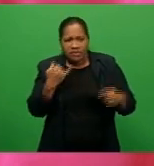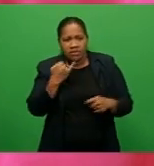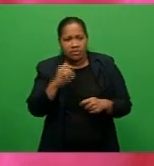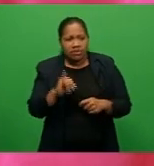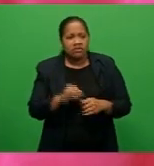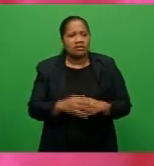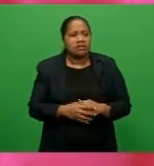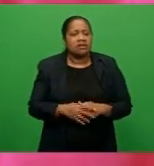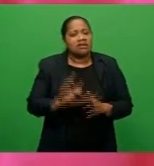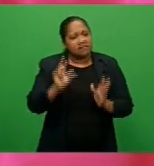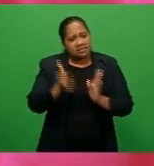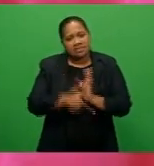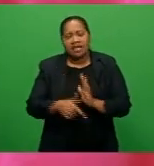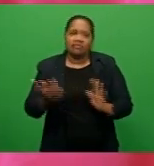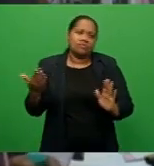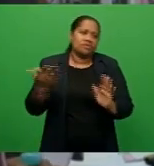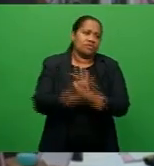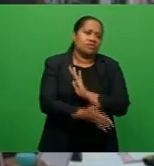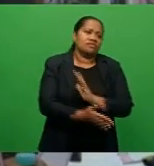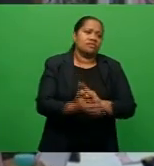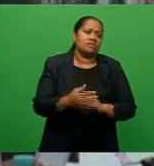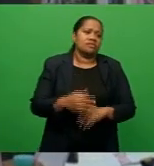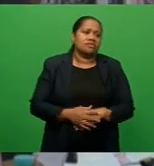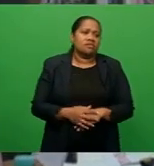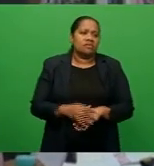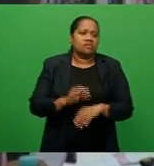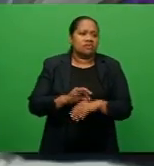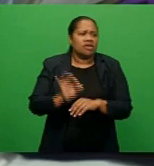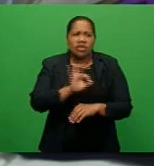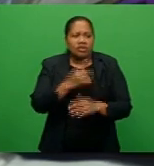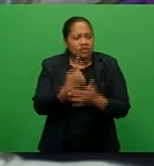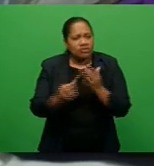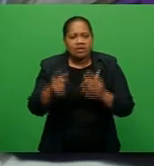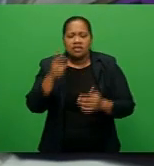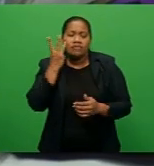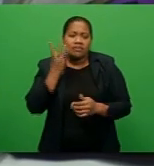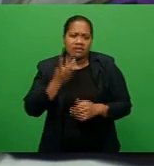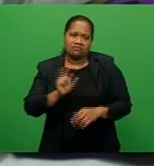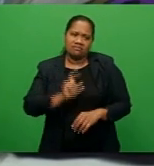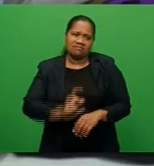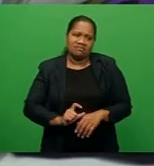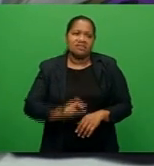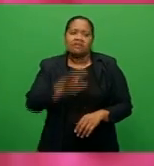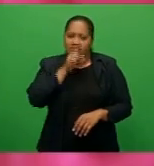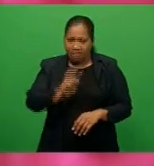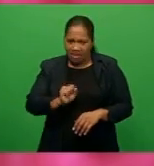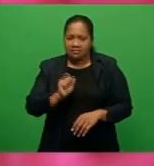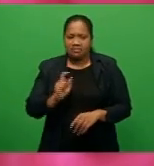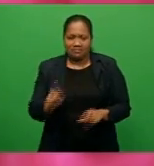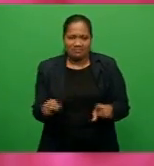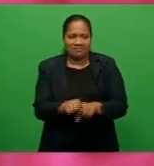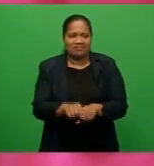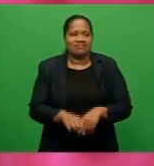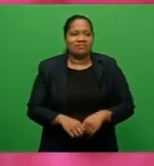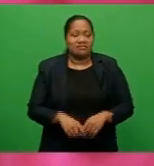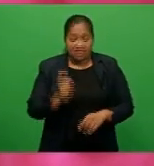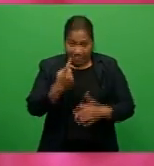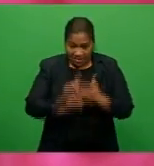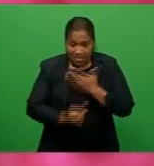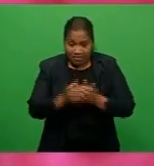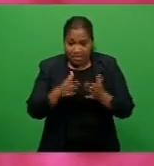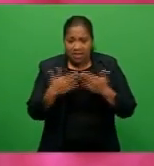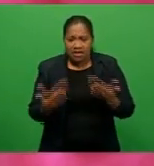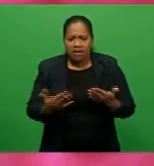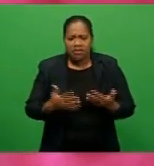there, it is time to go and visit the doctor. Not only women are going through cancer, but male too. If it is happening now, it